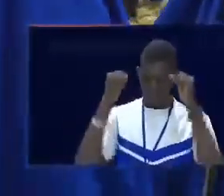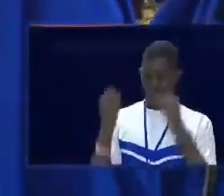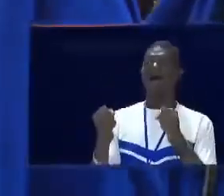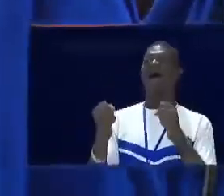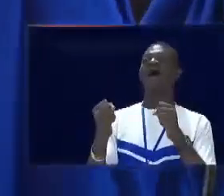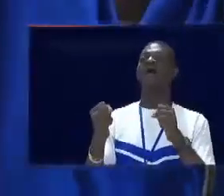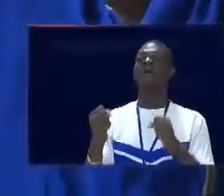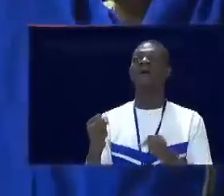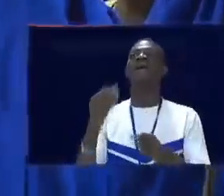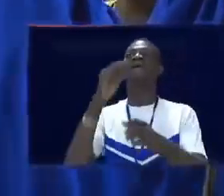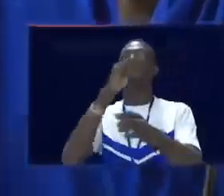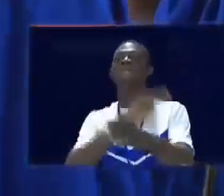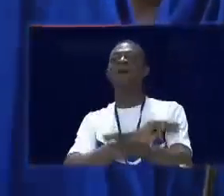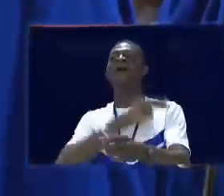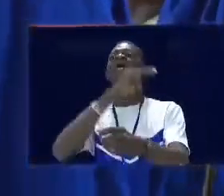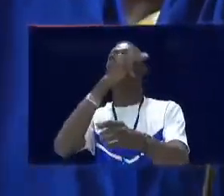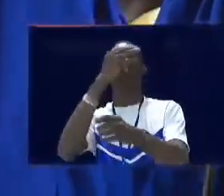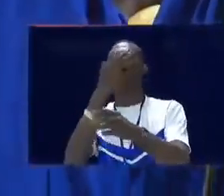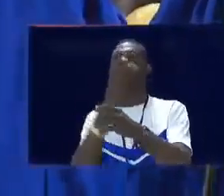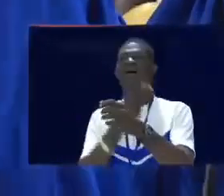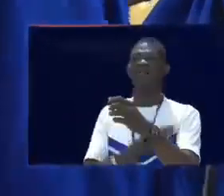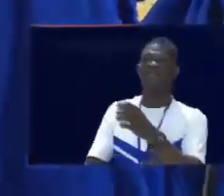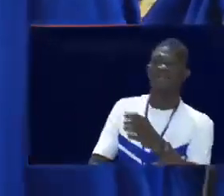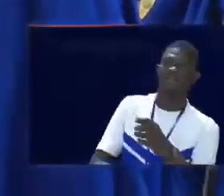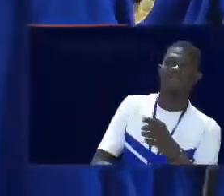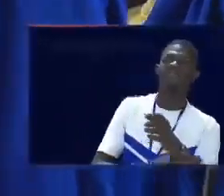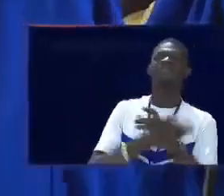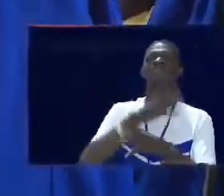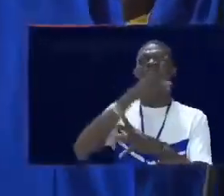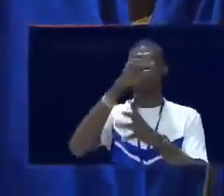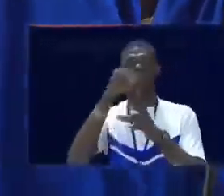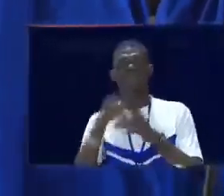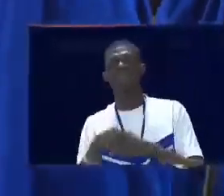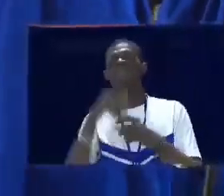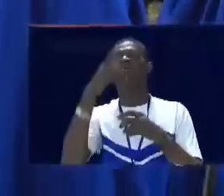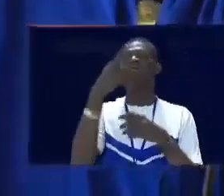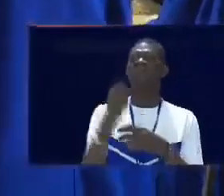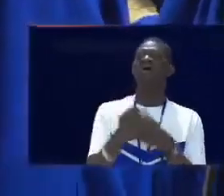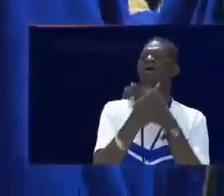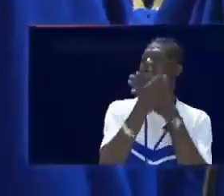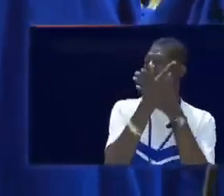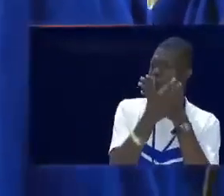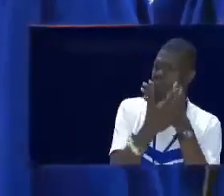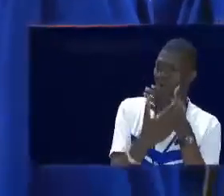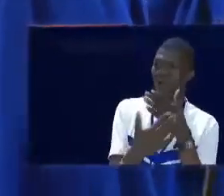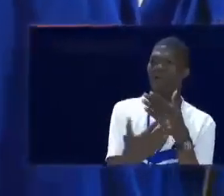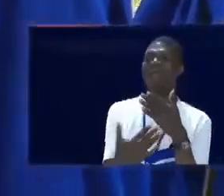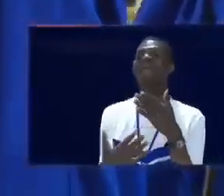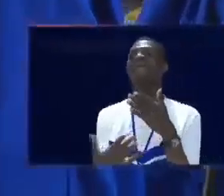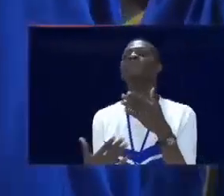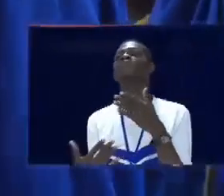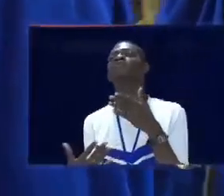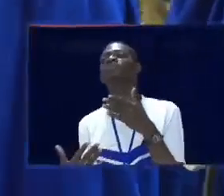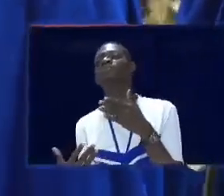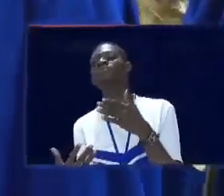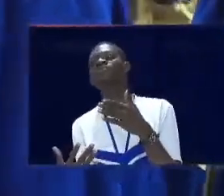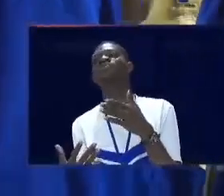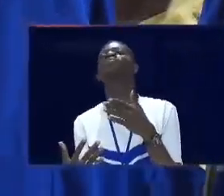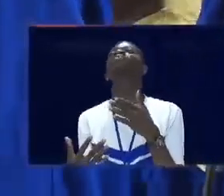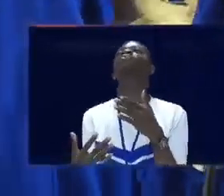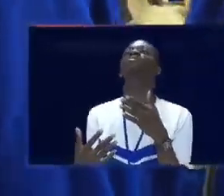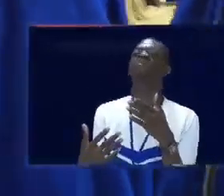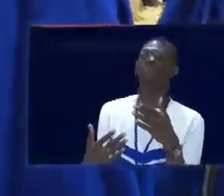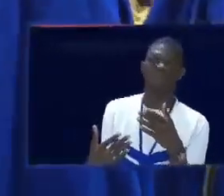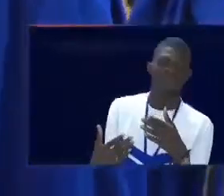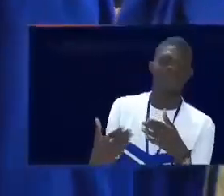is power mighty in the blood, power in